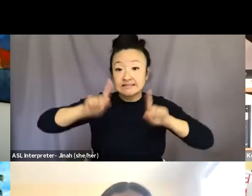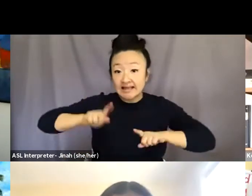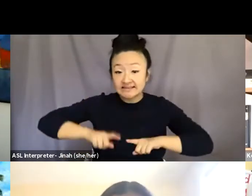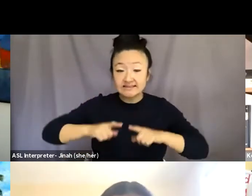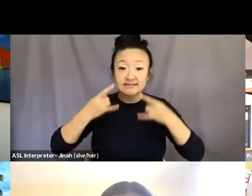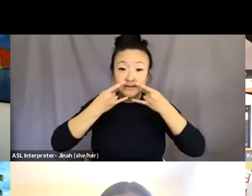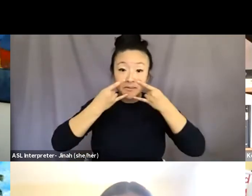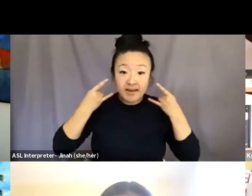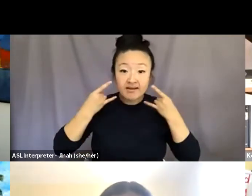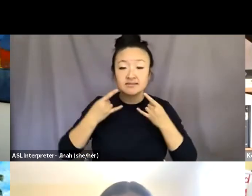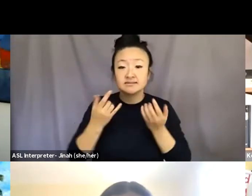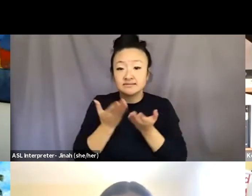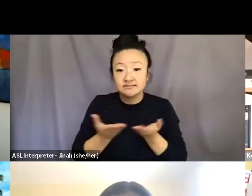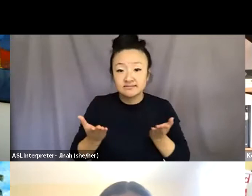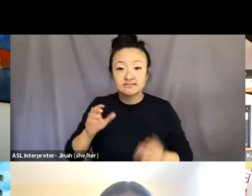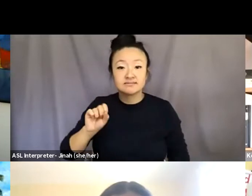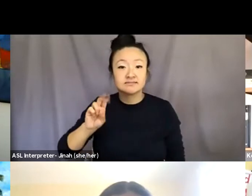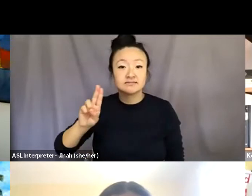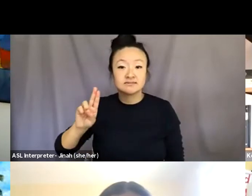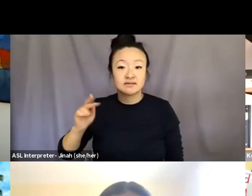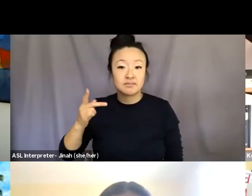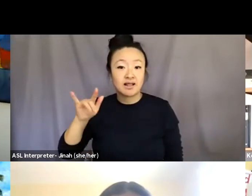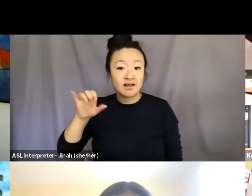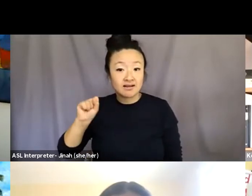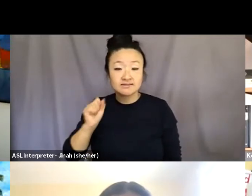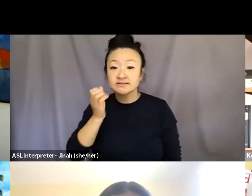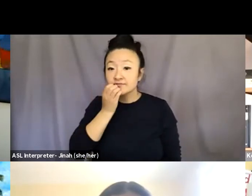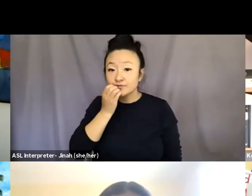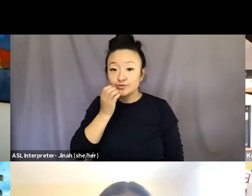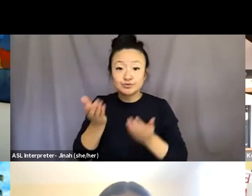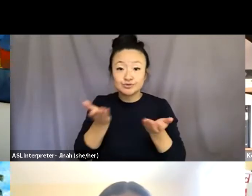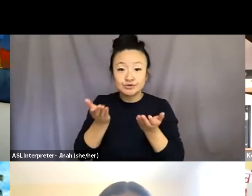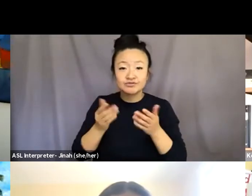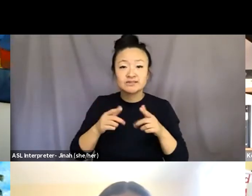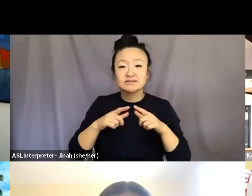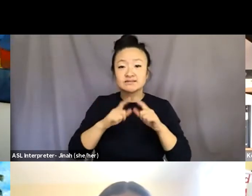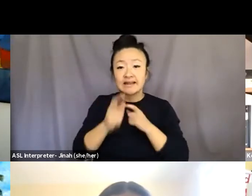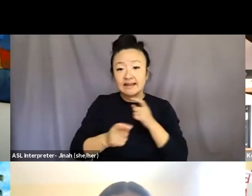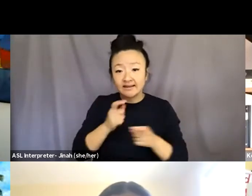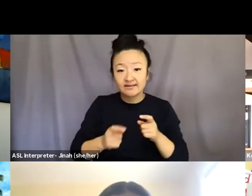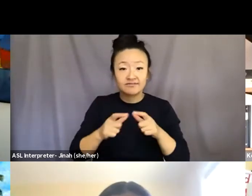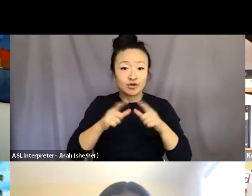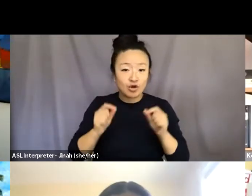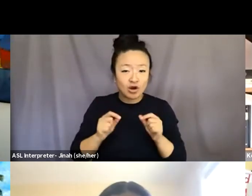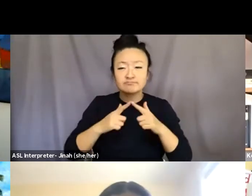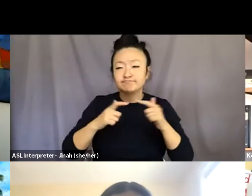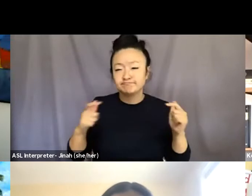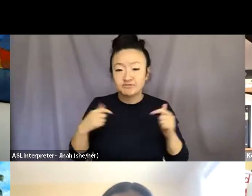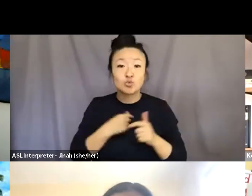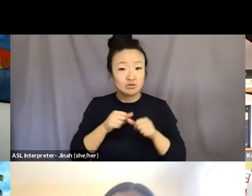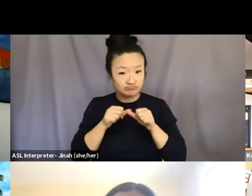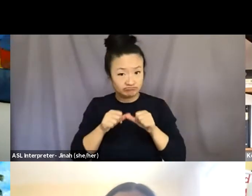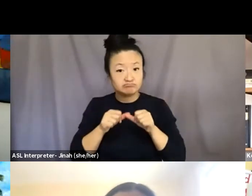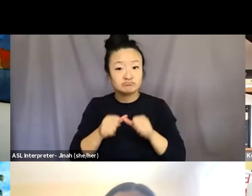the supplies for sanitation, the food service, the gift cards, all that kind of stuff. And we continue to do that now,